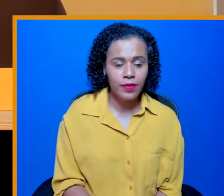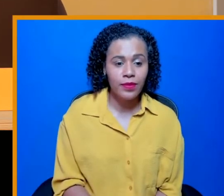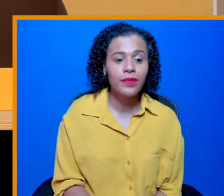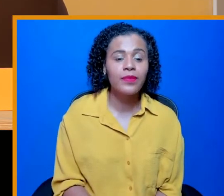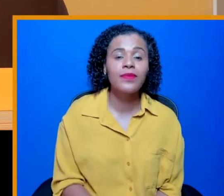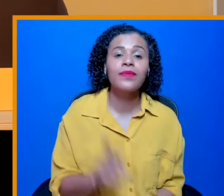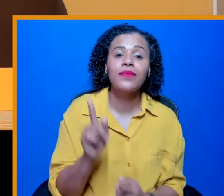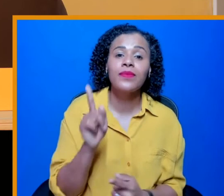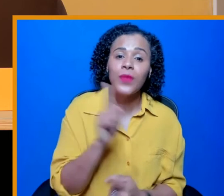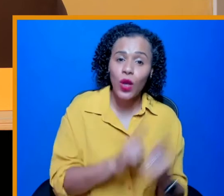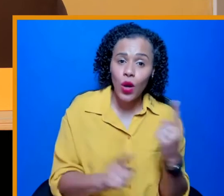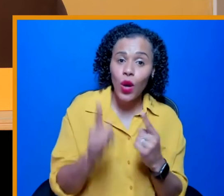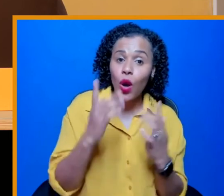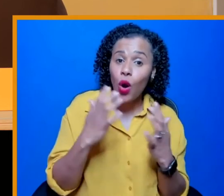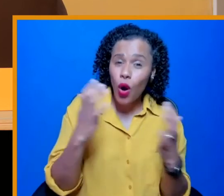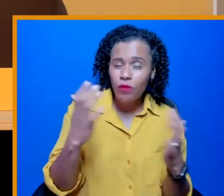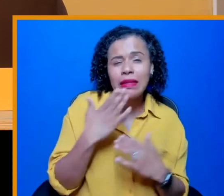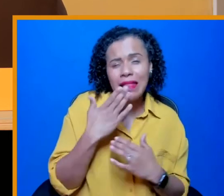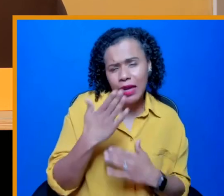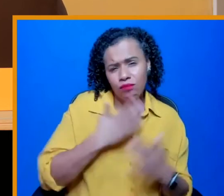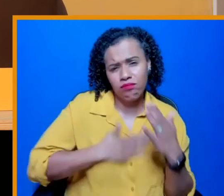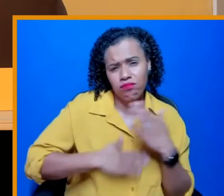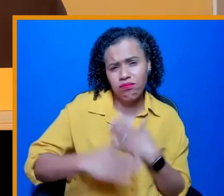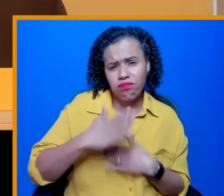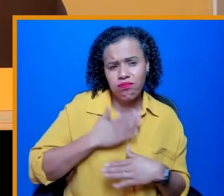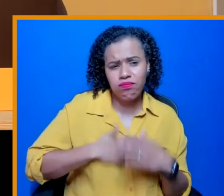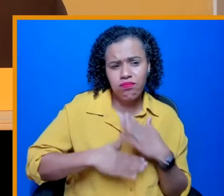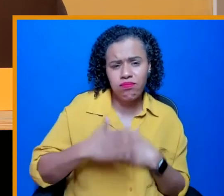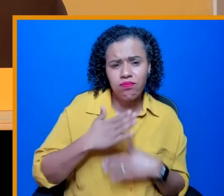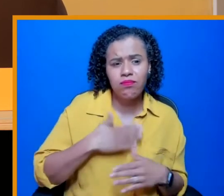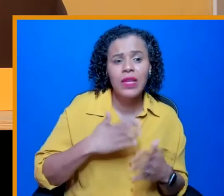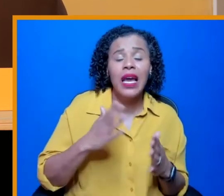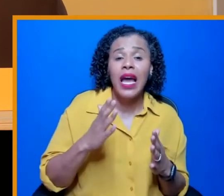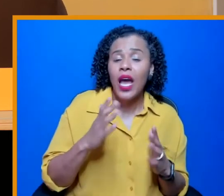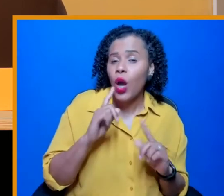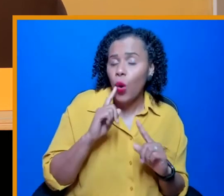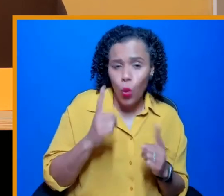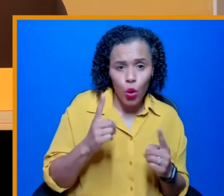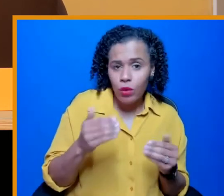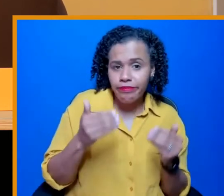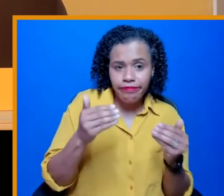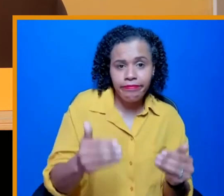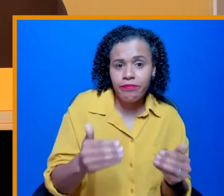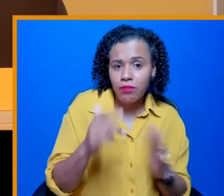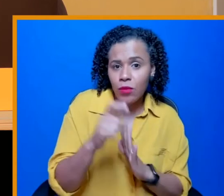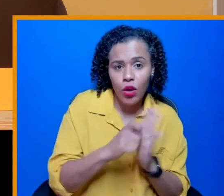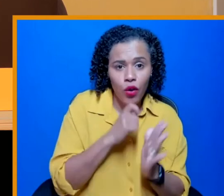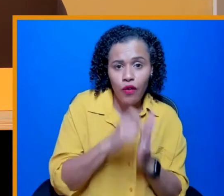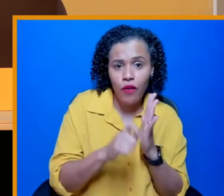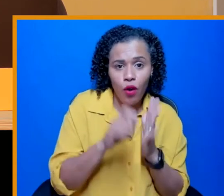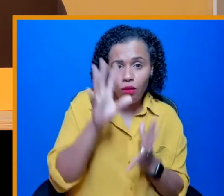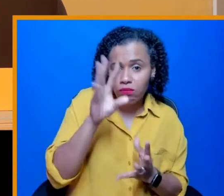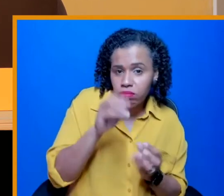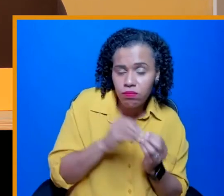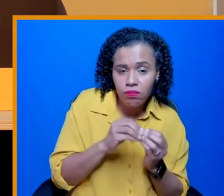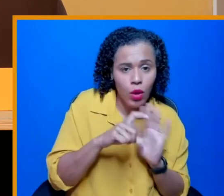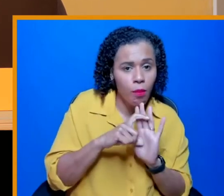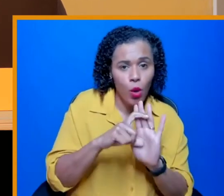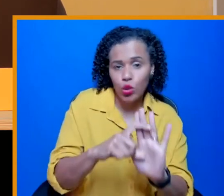Conference, thank you for bearing with us. We have not proceeded with the vote on the motion as a whole, as I previously